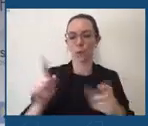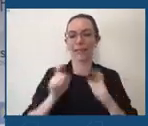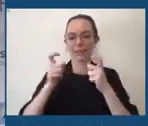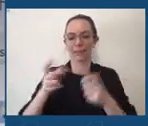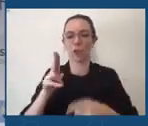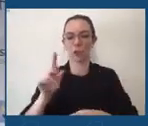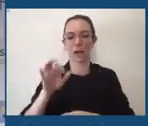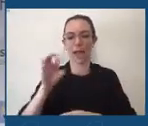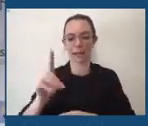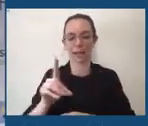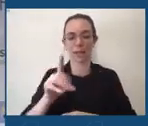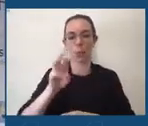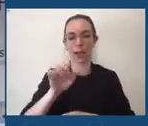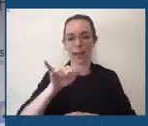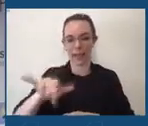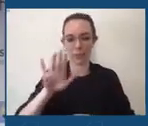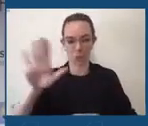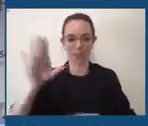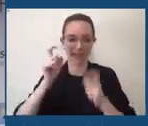work in partnership with you.